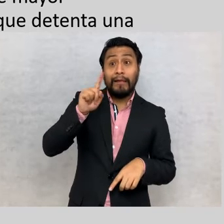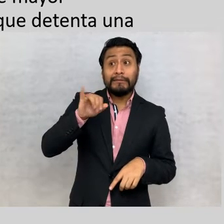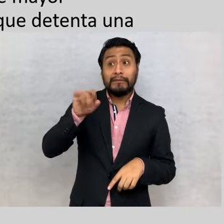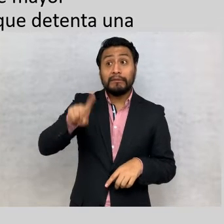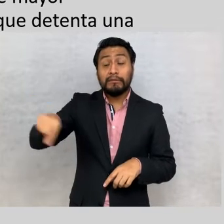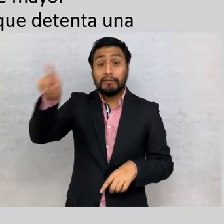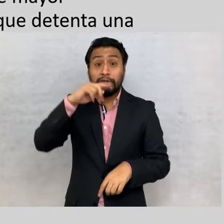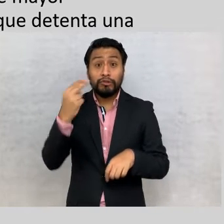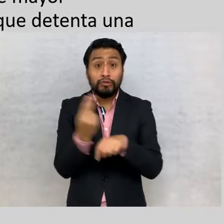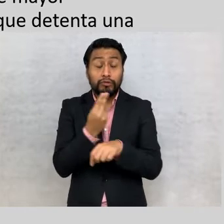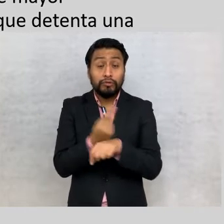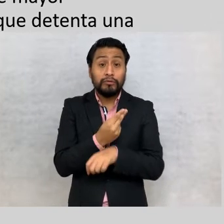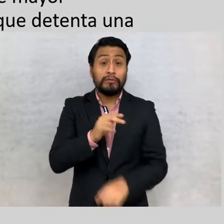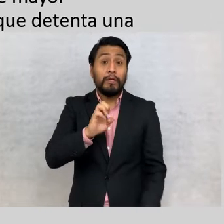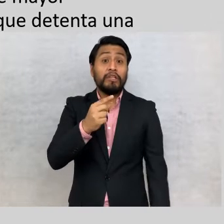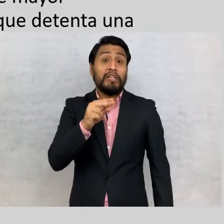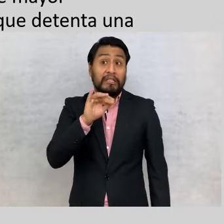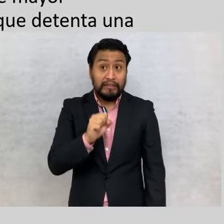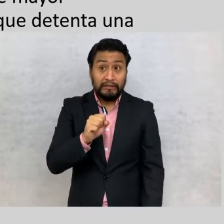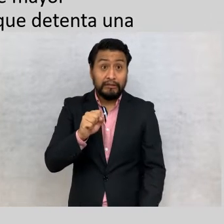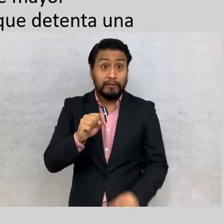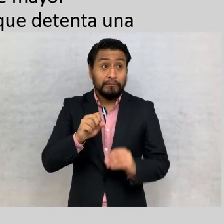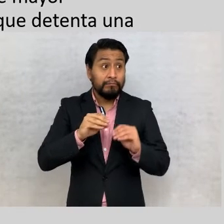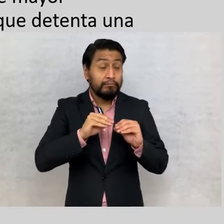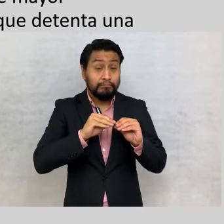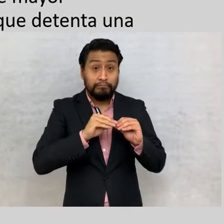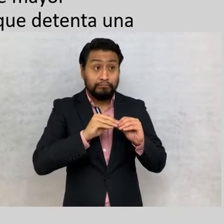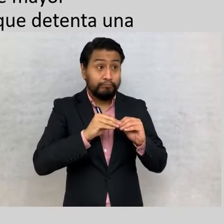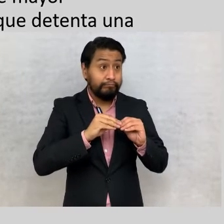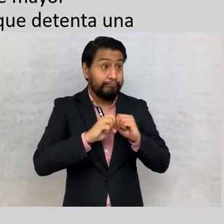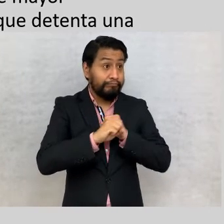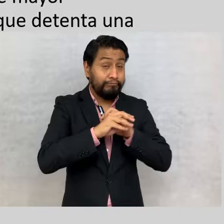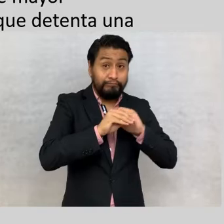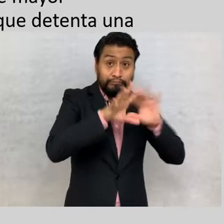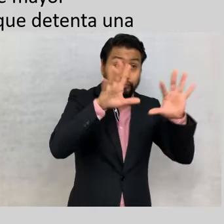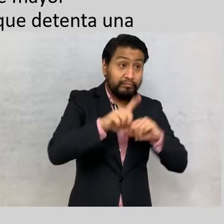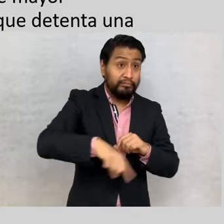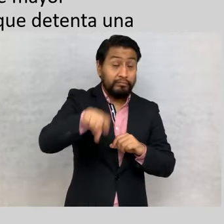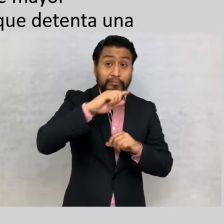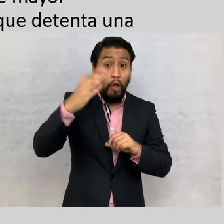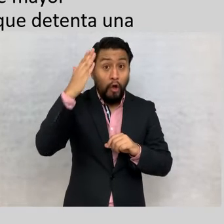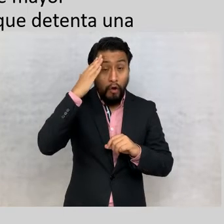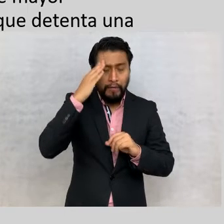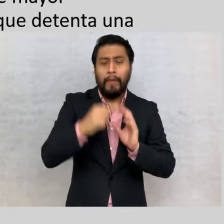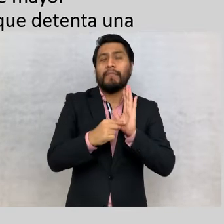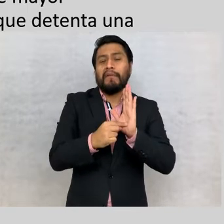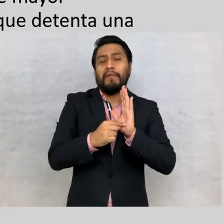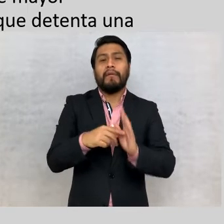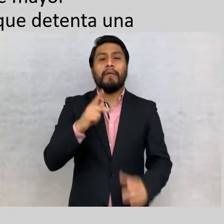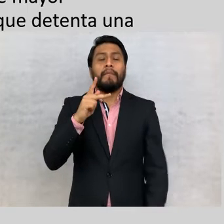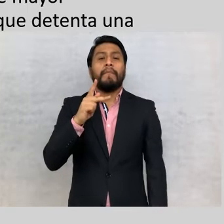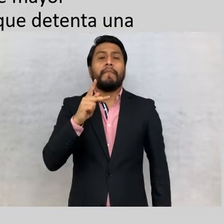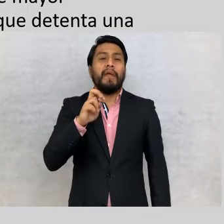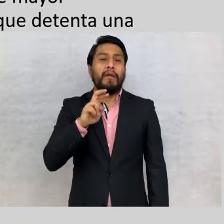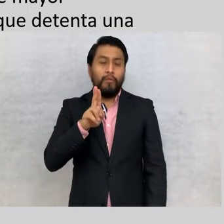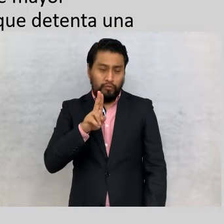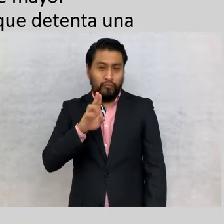eugenics becomes known. For example, with the Peruvian Eugenics